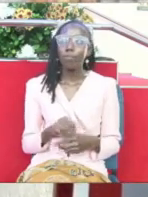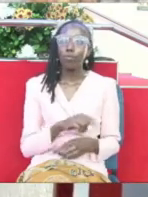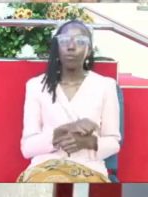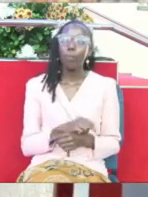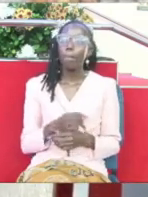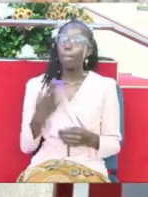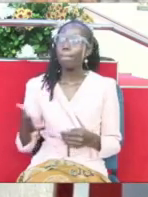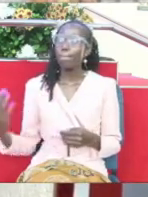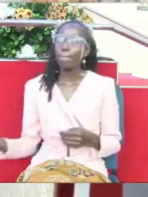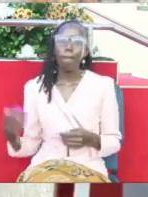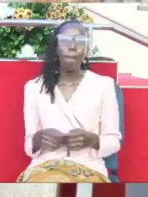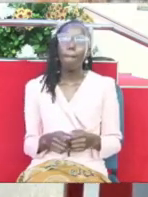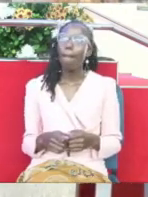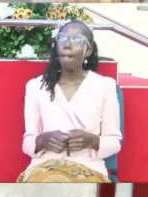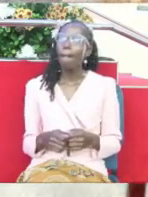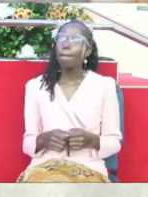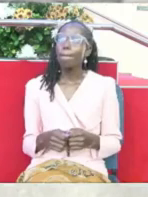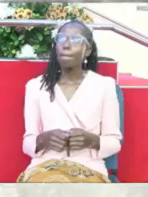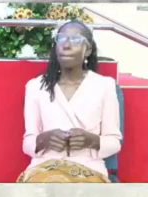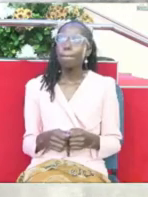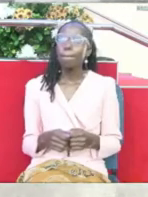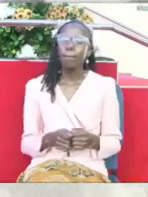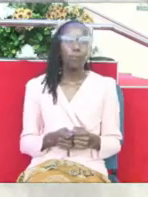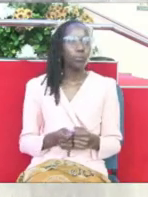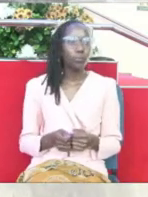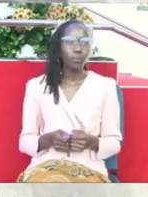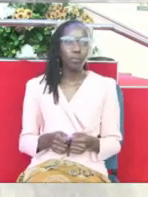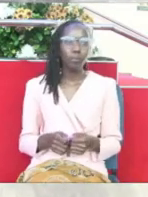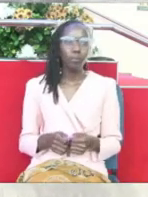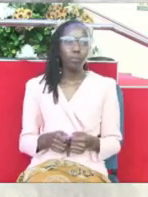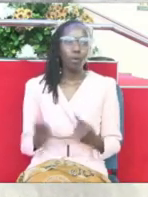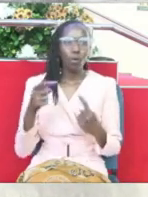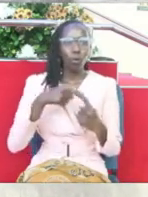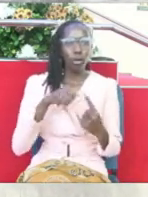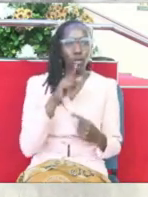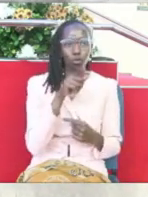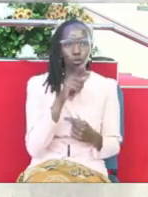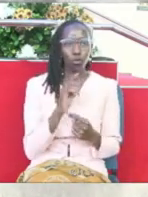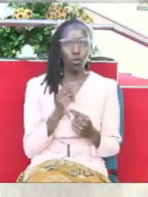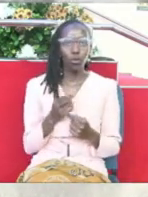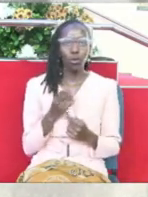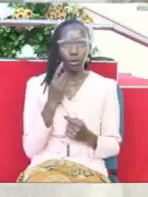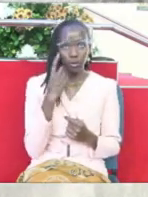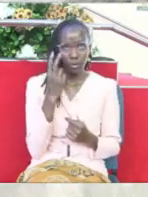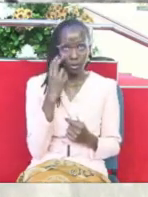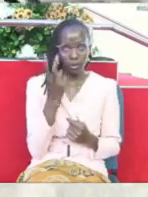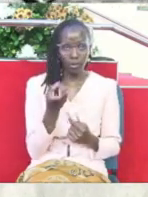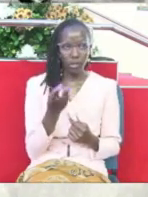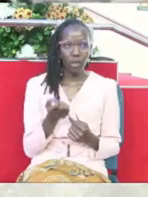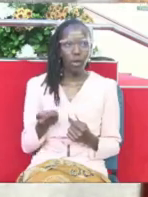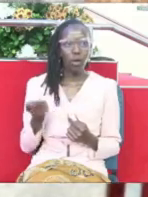you see a woman appearing from the private place where they have been with the husband. Ukiona mwanamke anatoka pa mahali